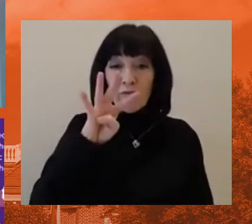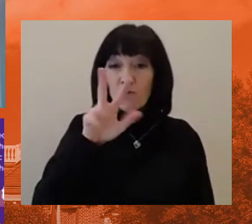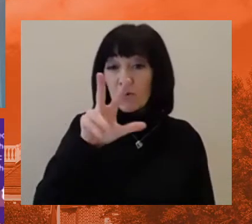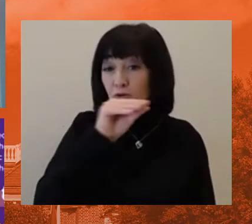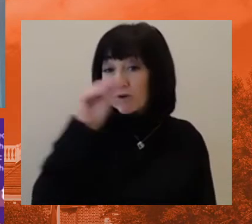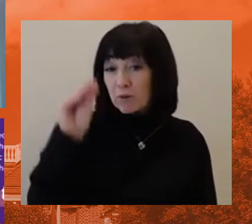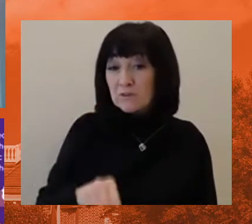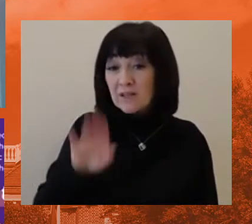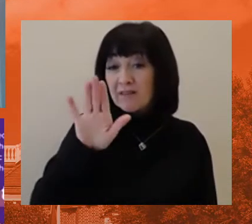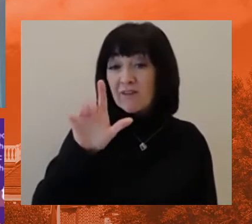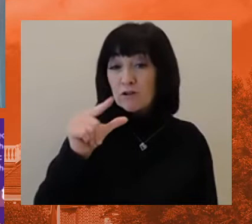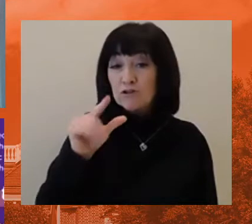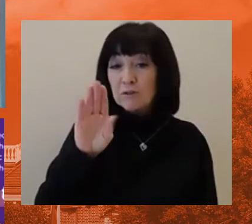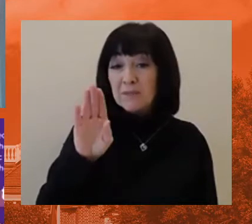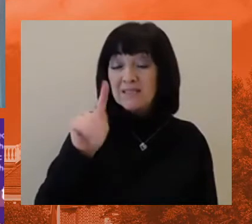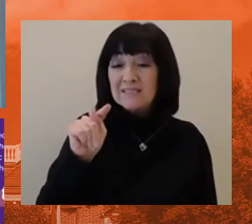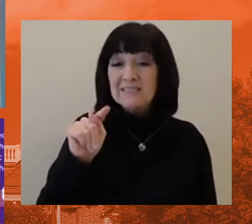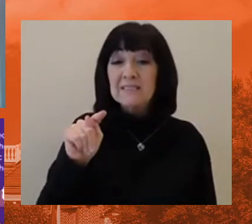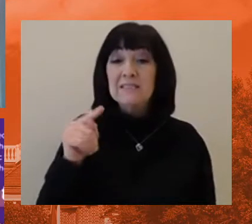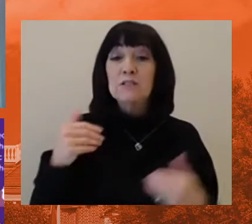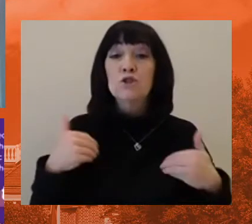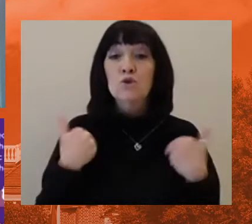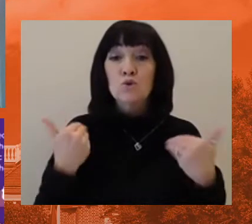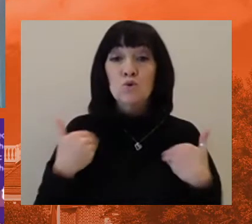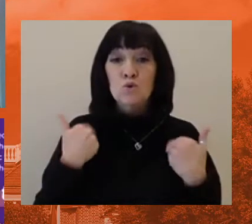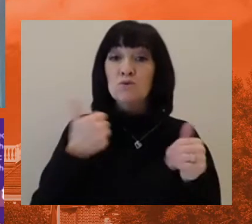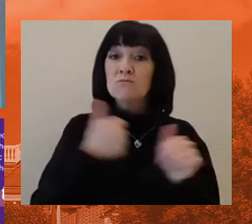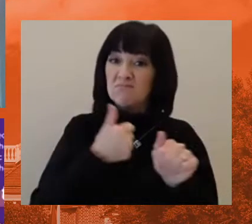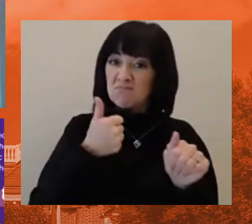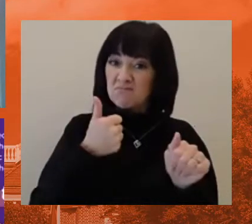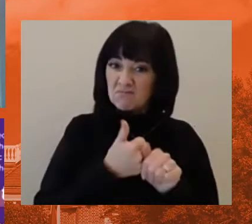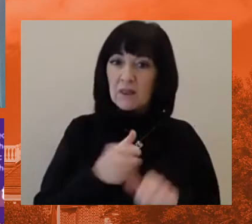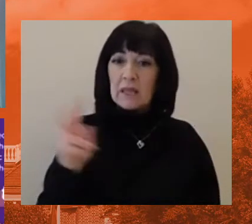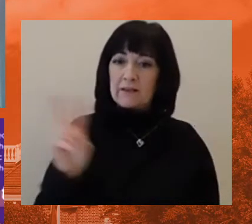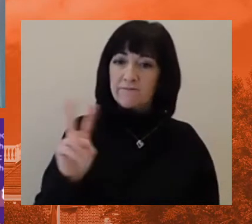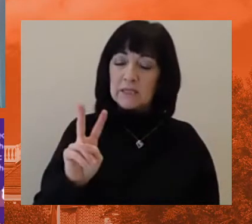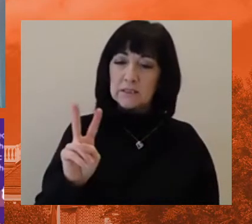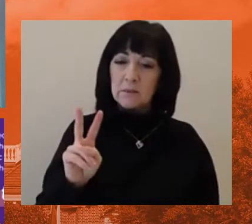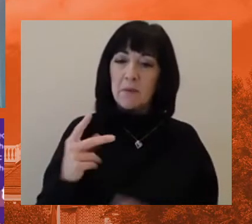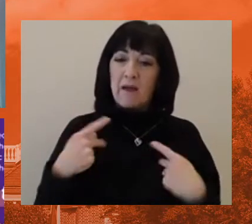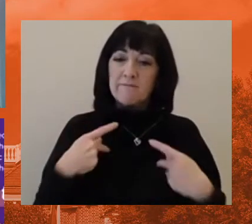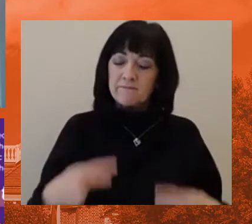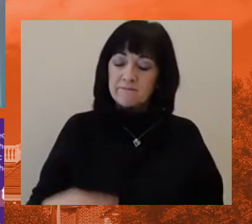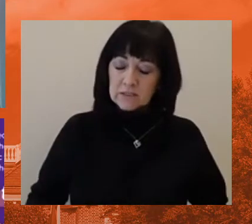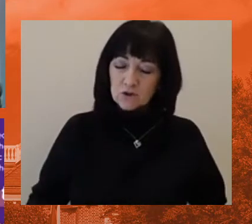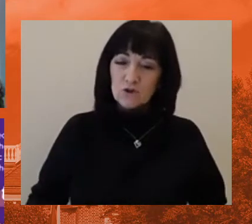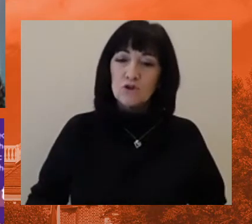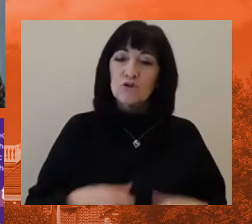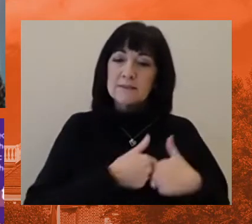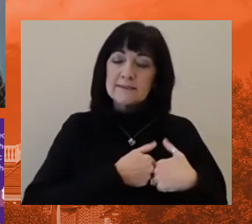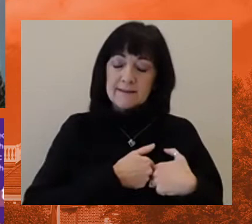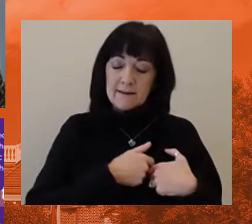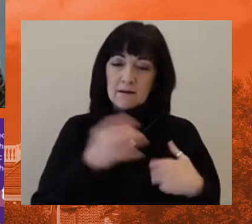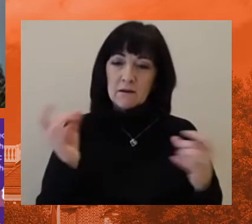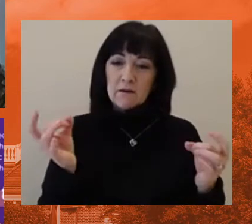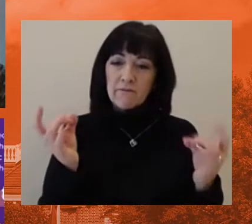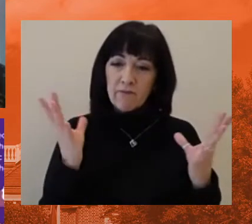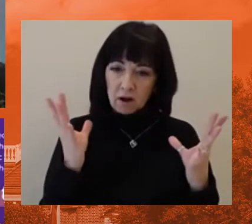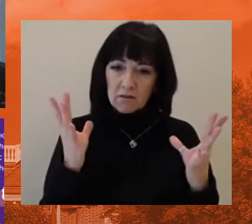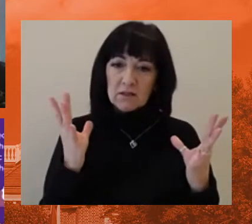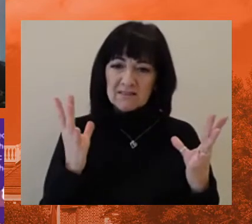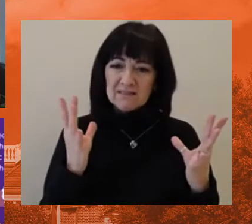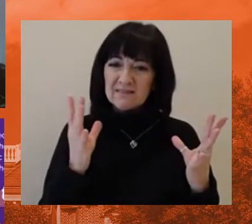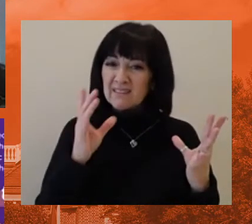LGBTQ+ youth reported being victims of physical dating violence. This is a very